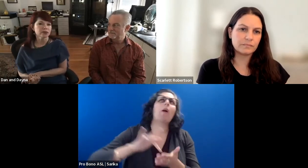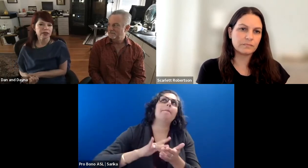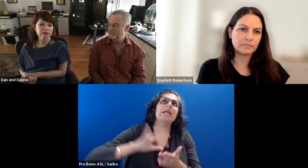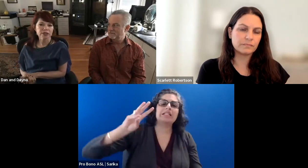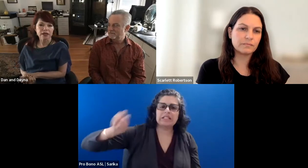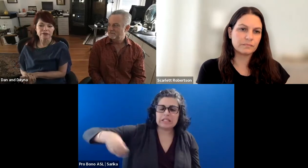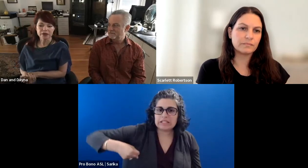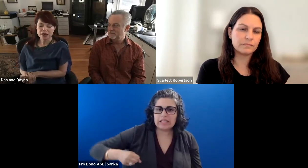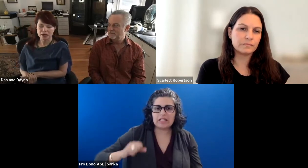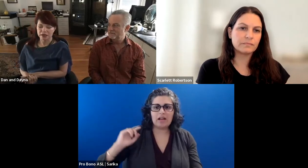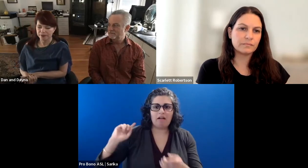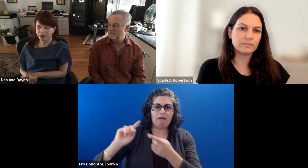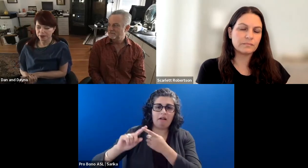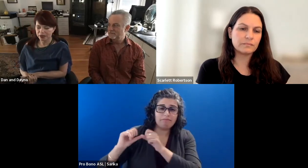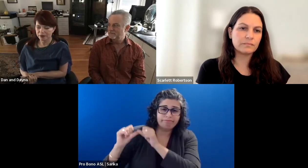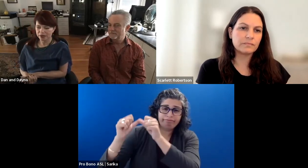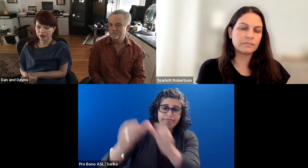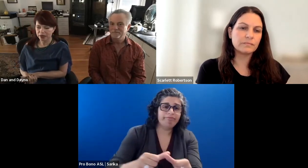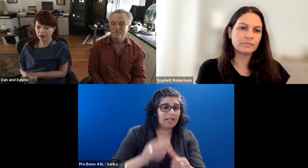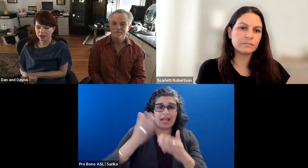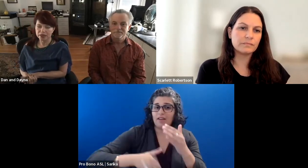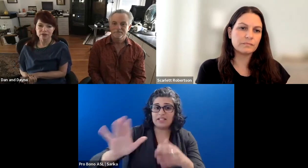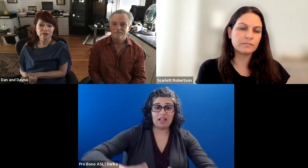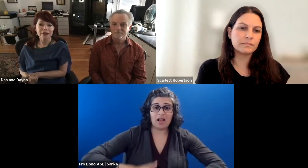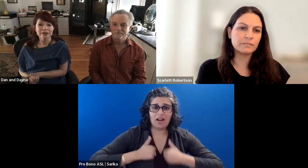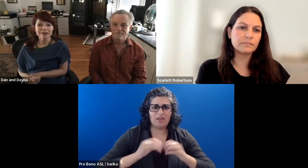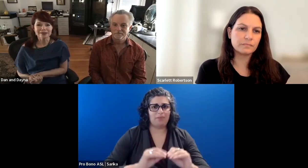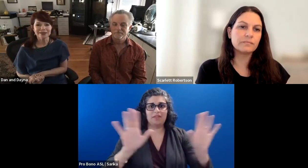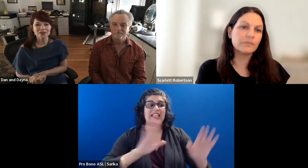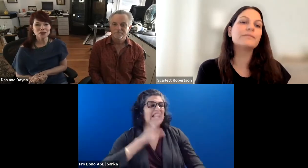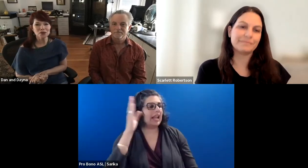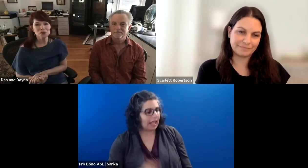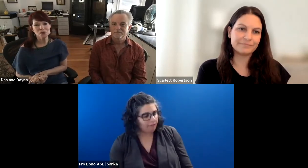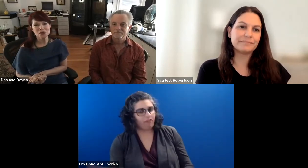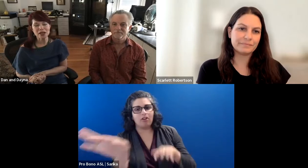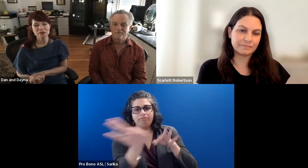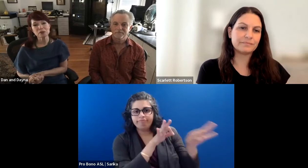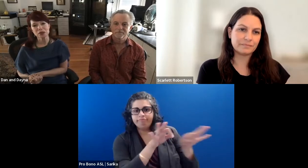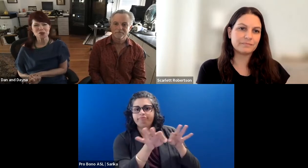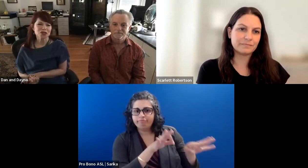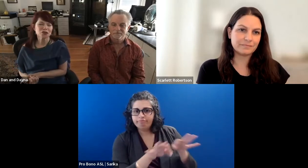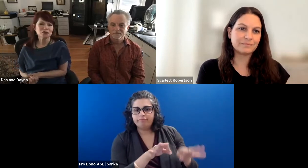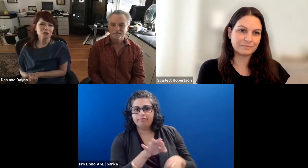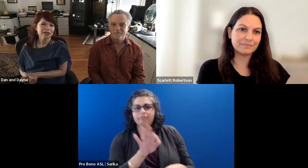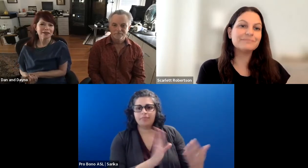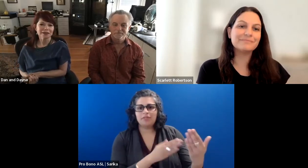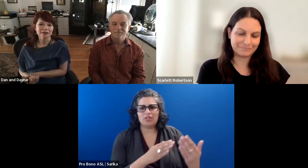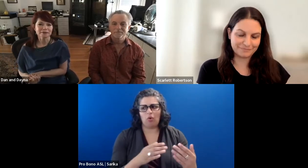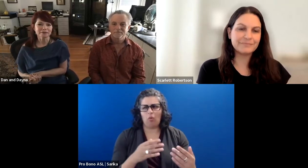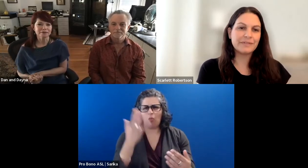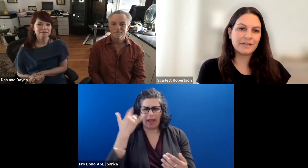way through the end of his life, it became clear that he never defined it. And so as filmmakers, why should